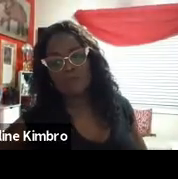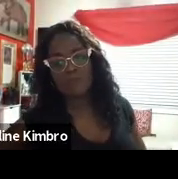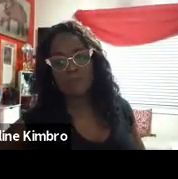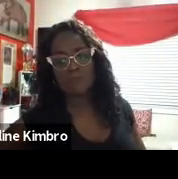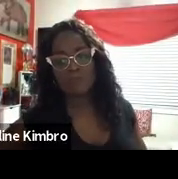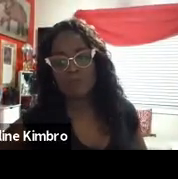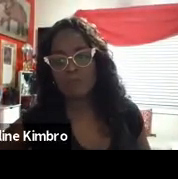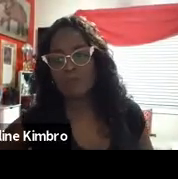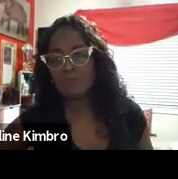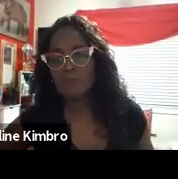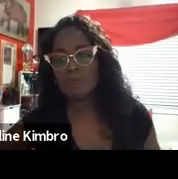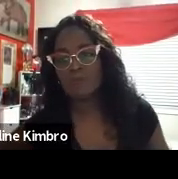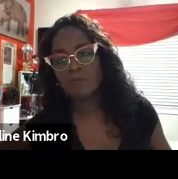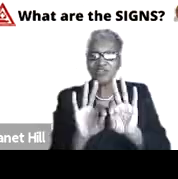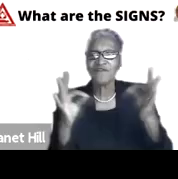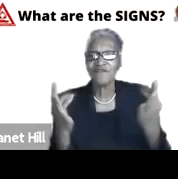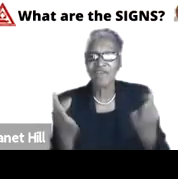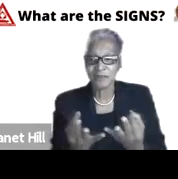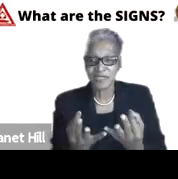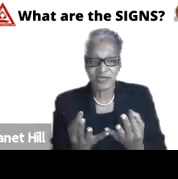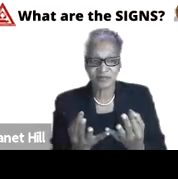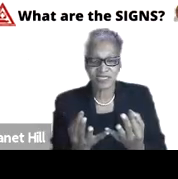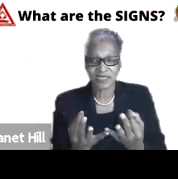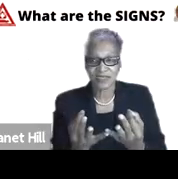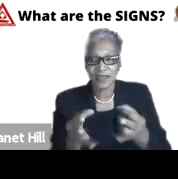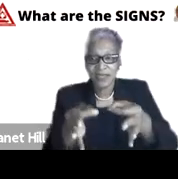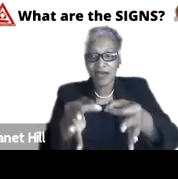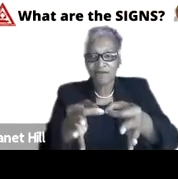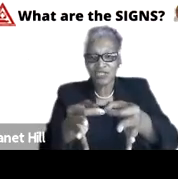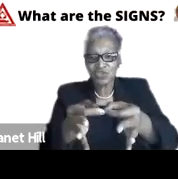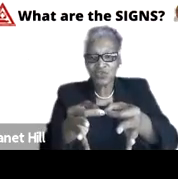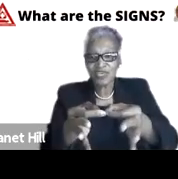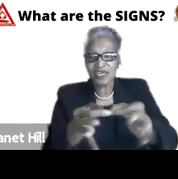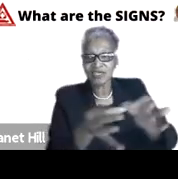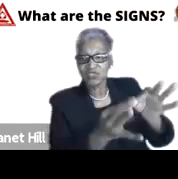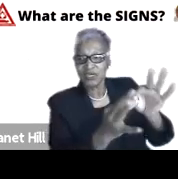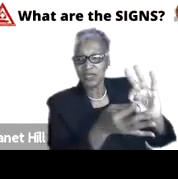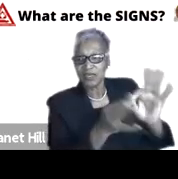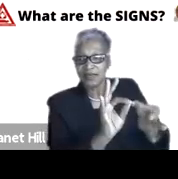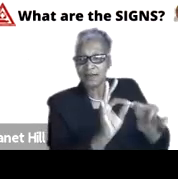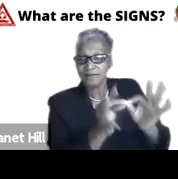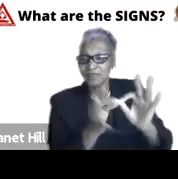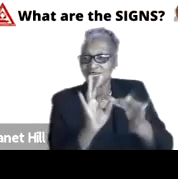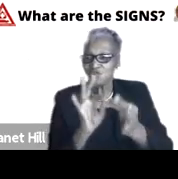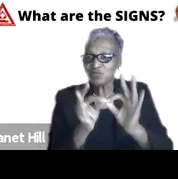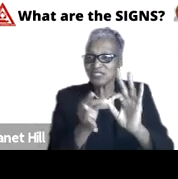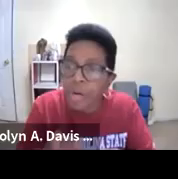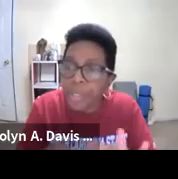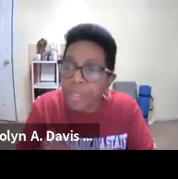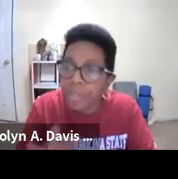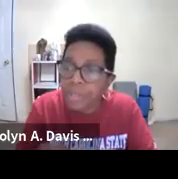organization. So you get the gist of it, okay? So that's where family comes in. Now, if I do this,